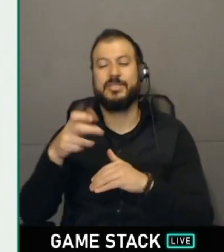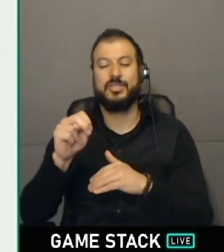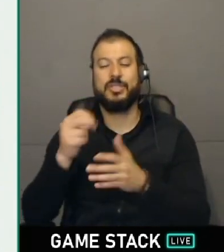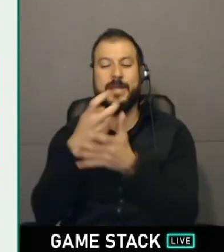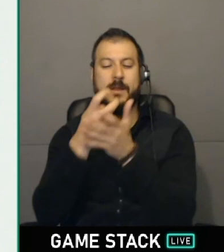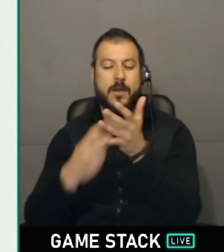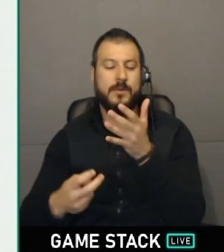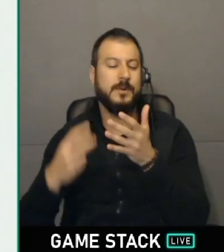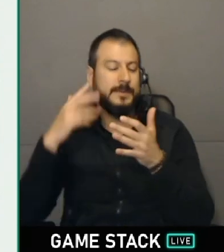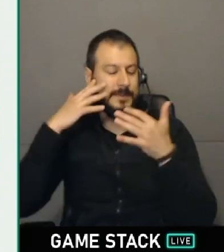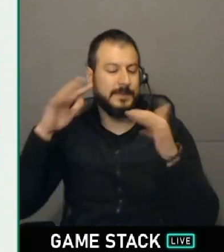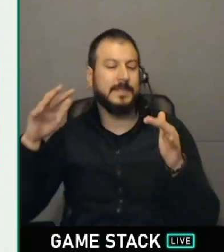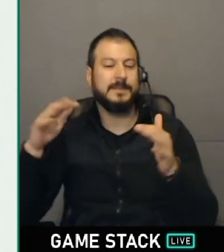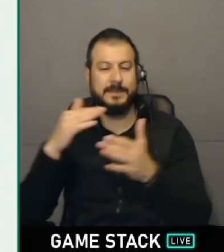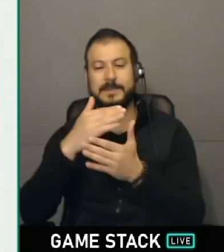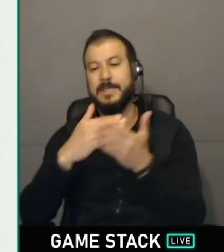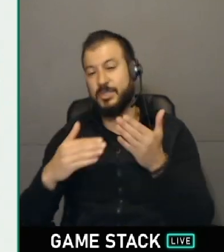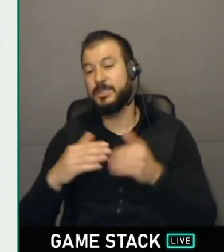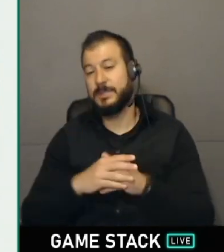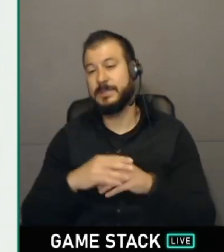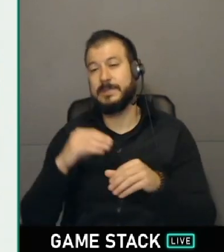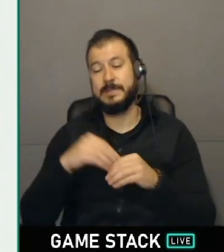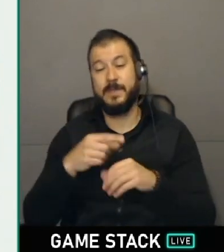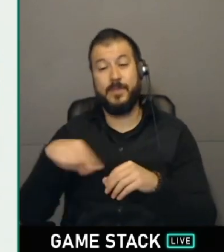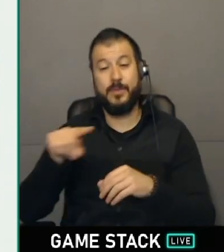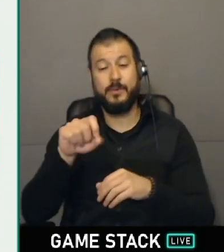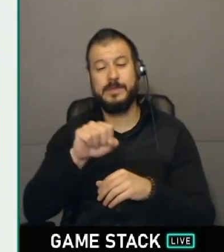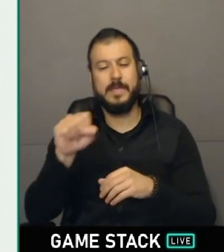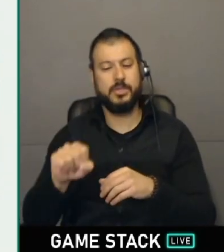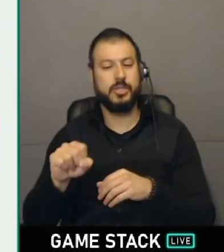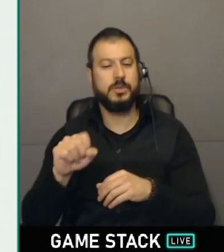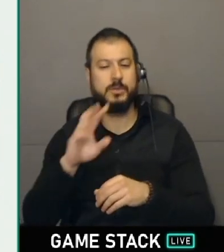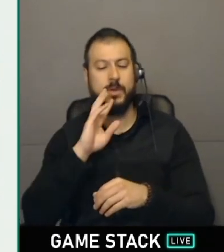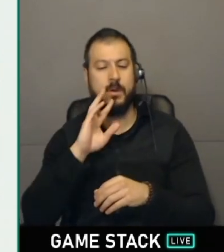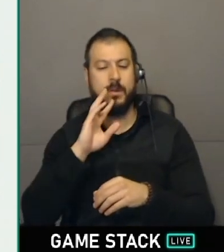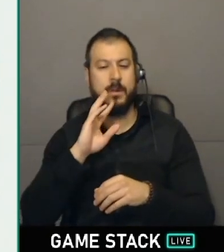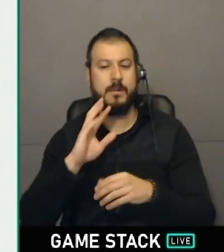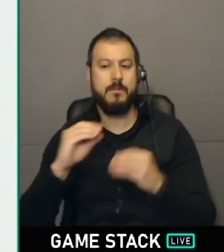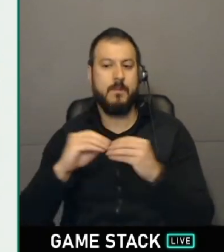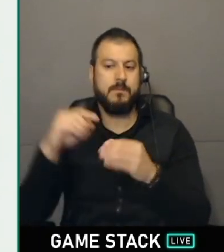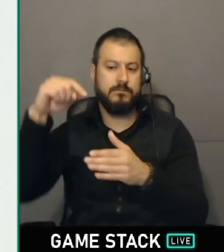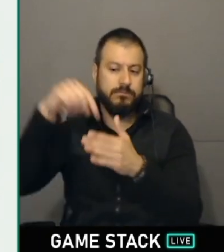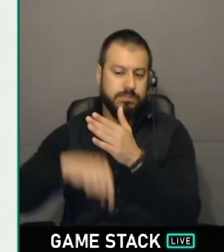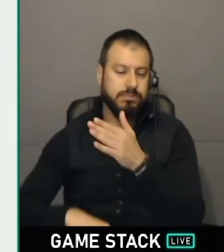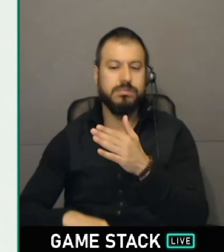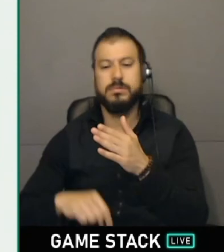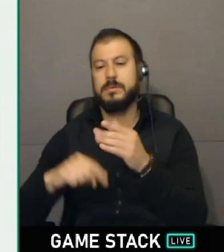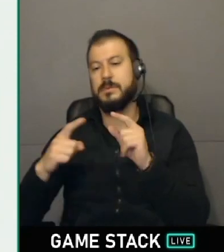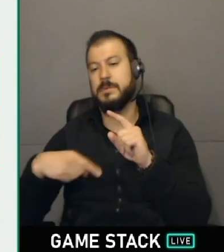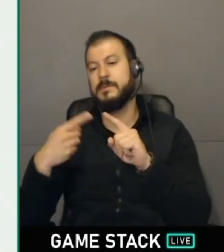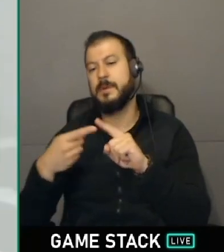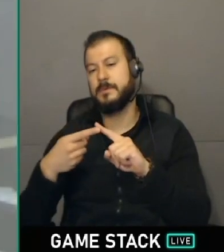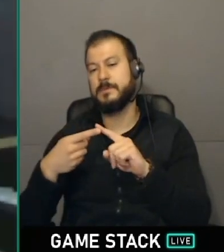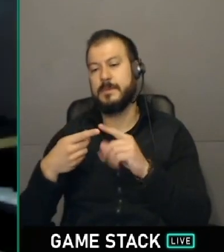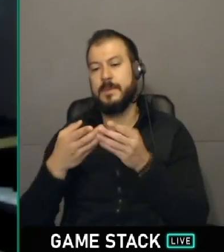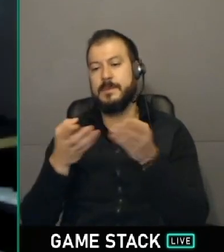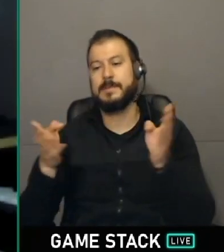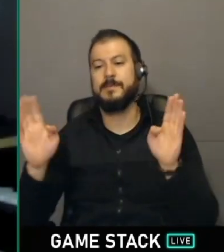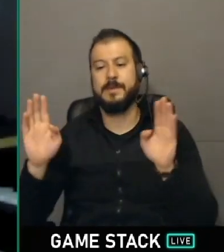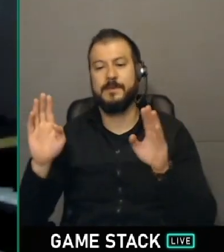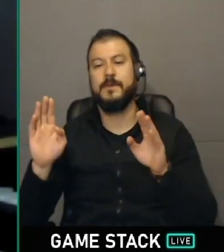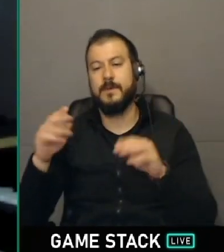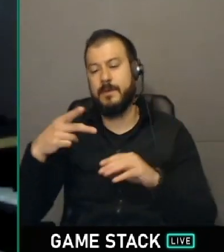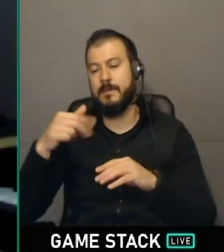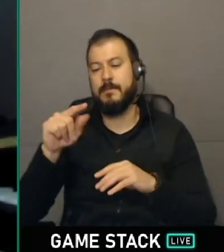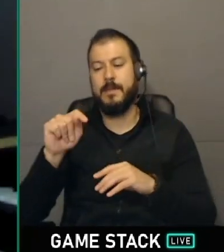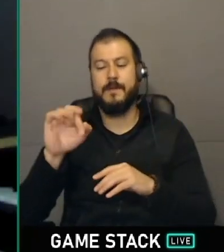session. And in those sessions, we will give a lot deeper details about the spatial platform.